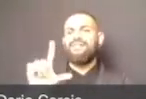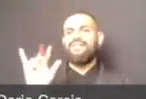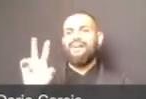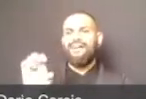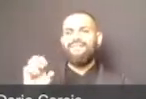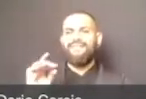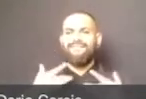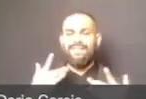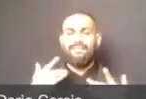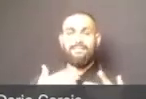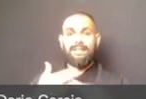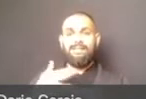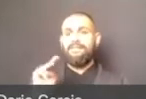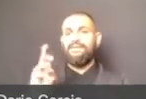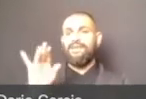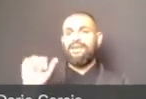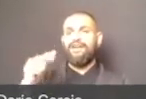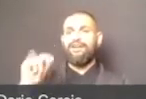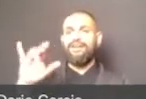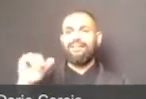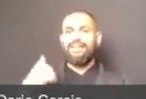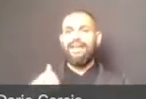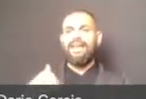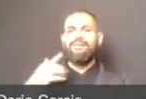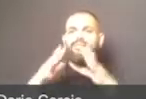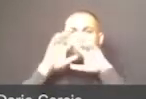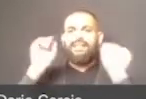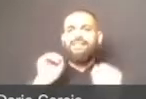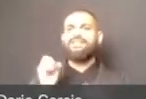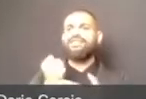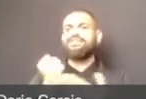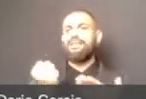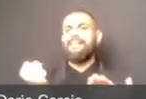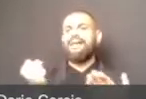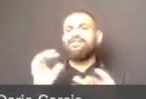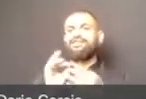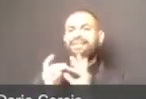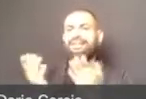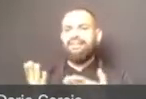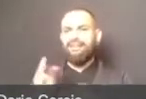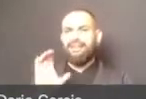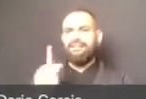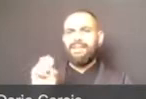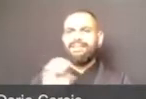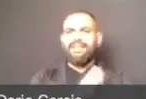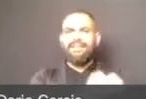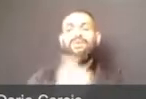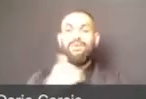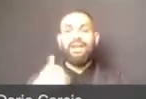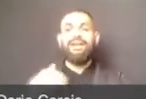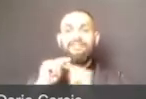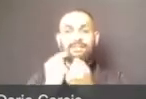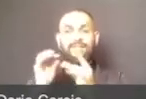Maria Garcia, and I'm Vice President of Supply Chain here at CPS Energy. We have today a team of supply chain leaders who will